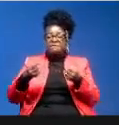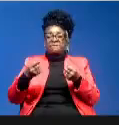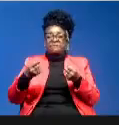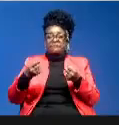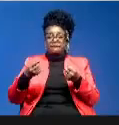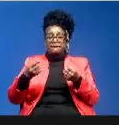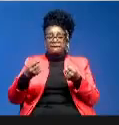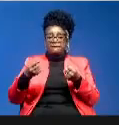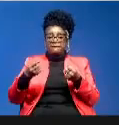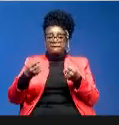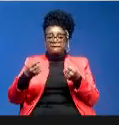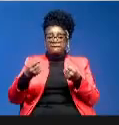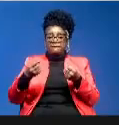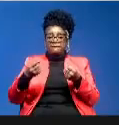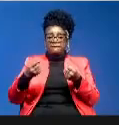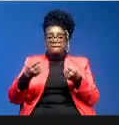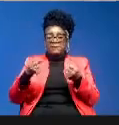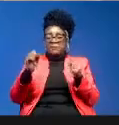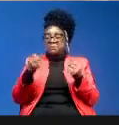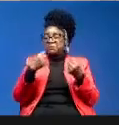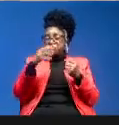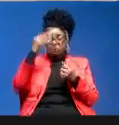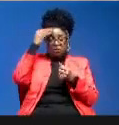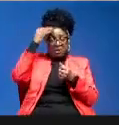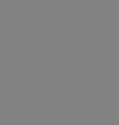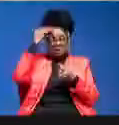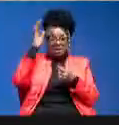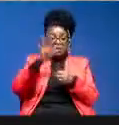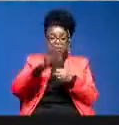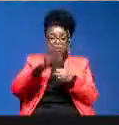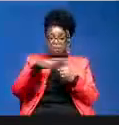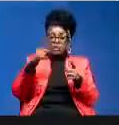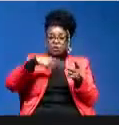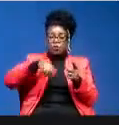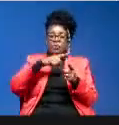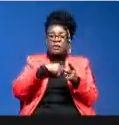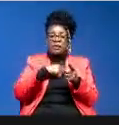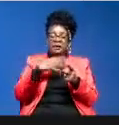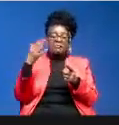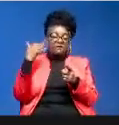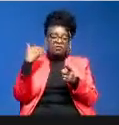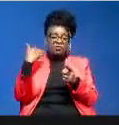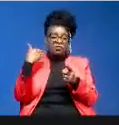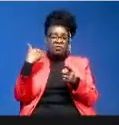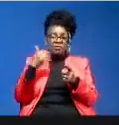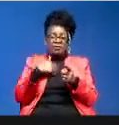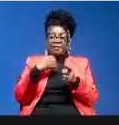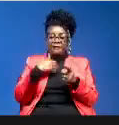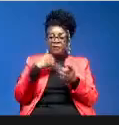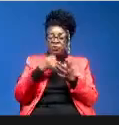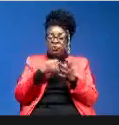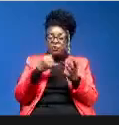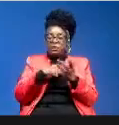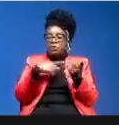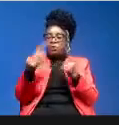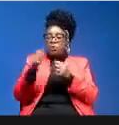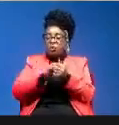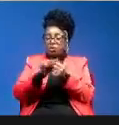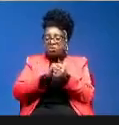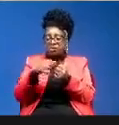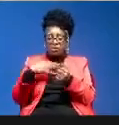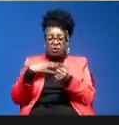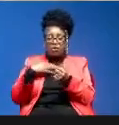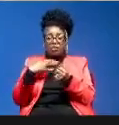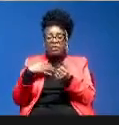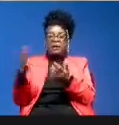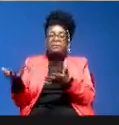unaenda kuleta maji kwa mbali. Hawezi soma sana. Na sisi naenda kuleta maji, nashukua mangu wao, naenda kusafisha kwa huko kwa